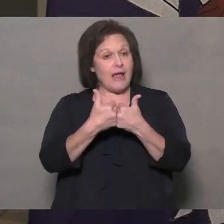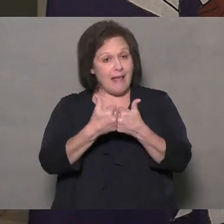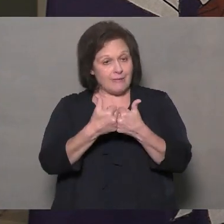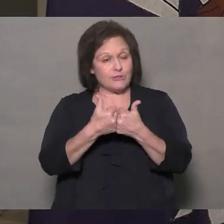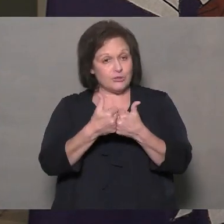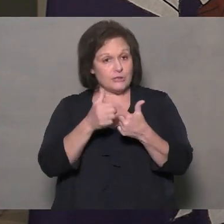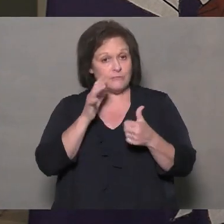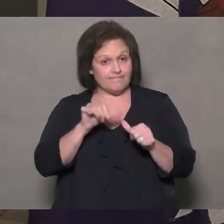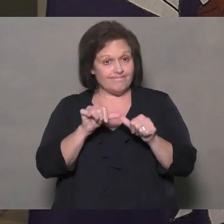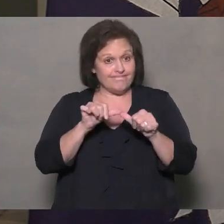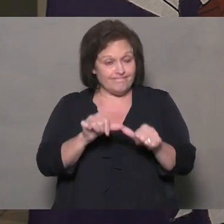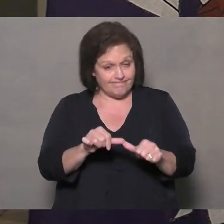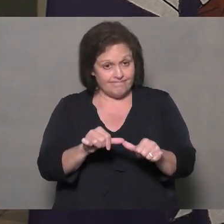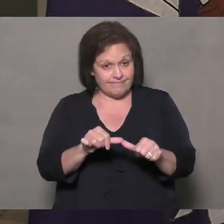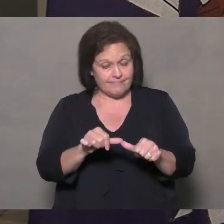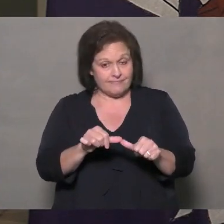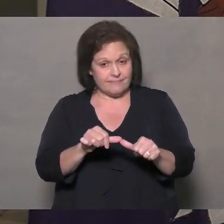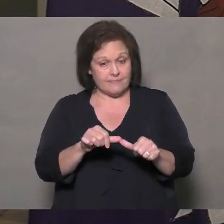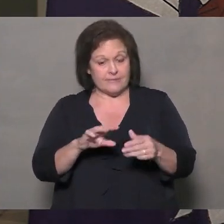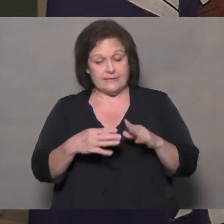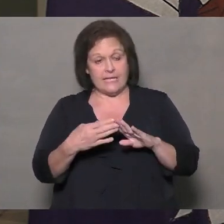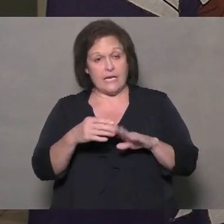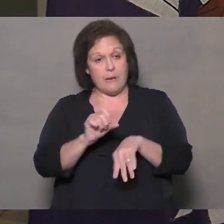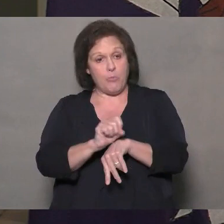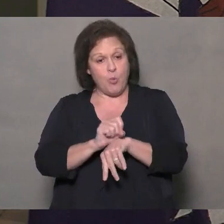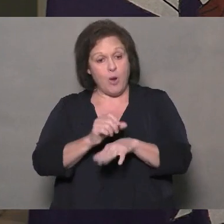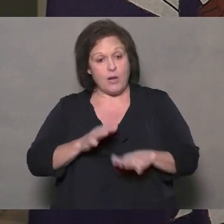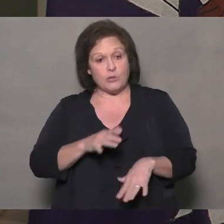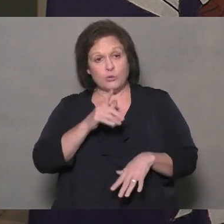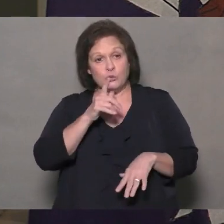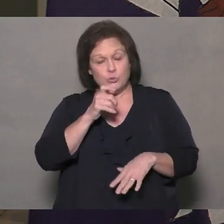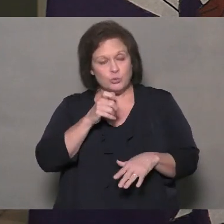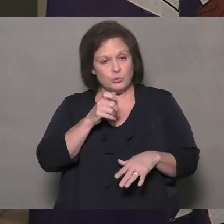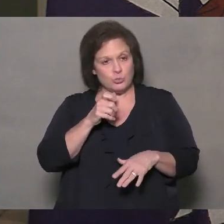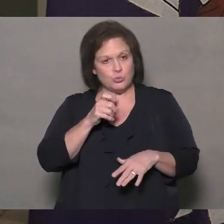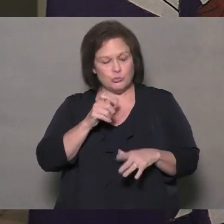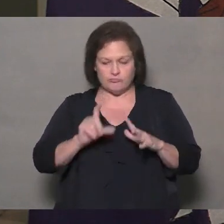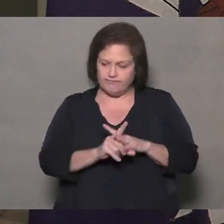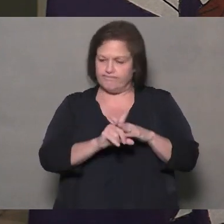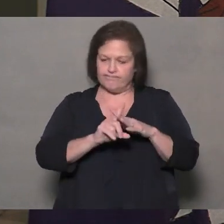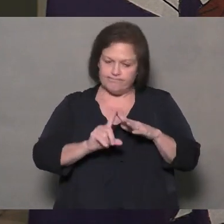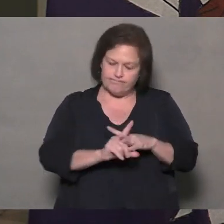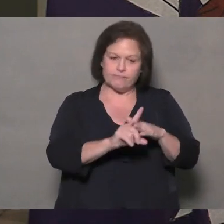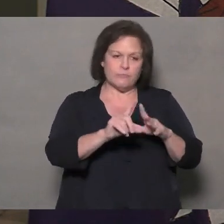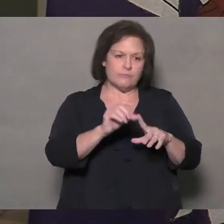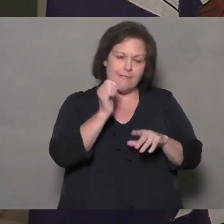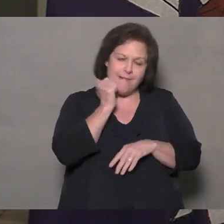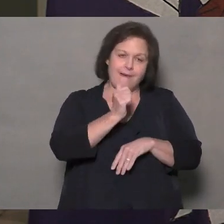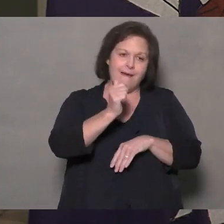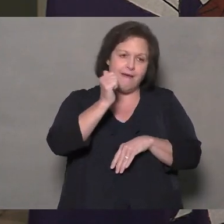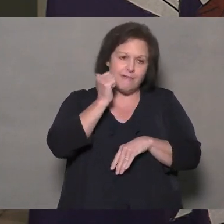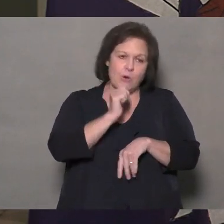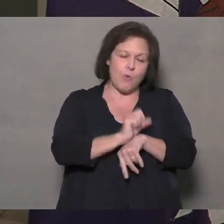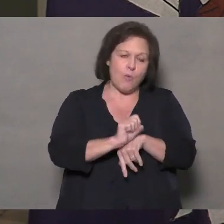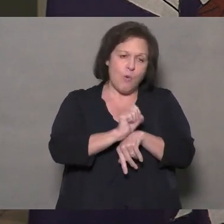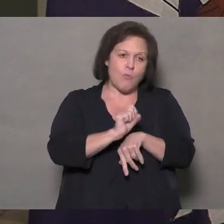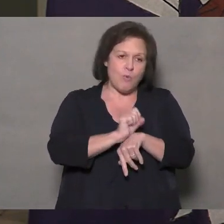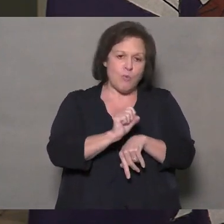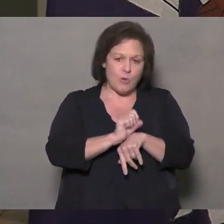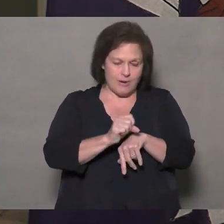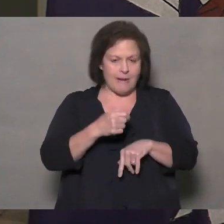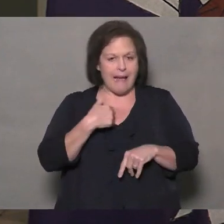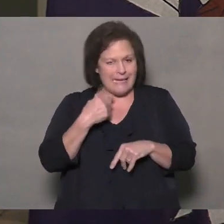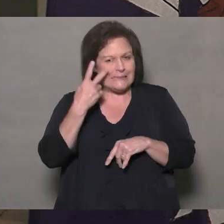sobering. For the city employees who have been showing up every single day on the front lines, I see